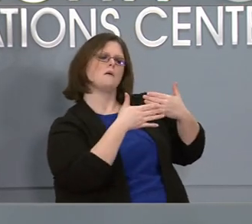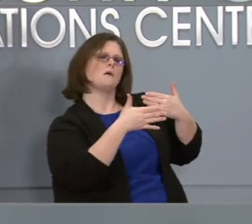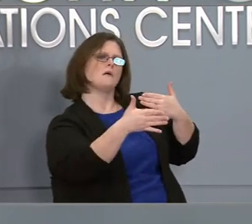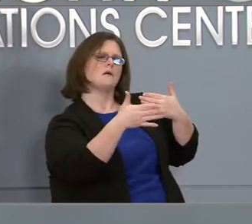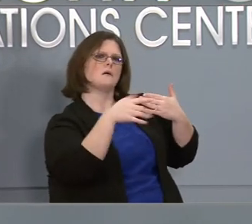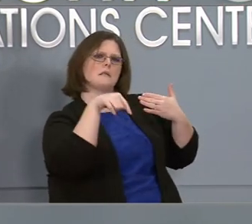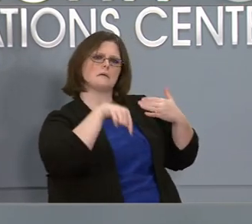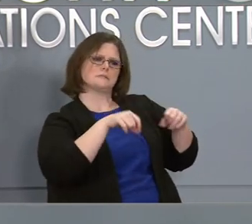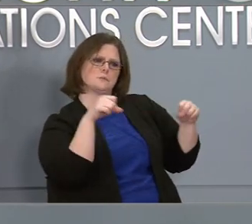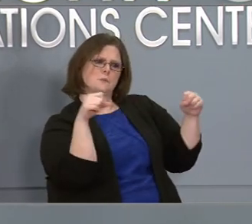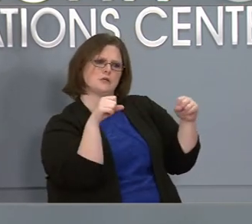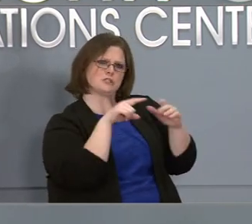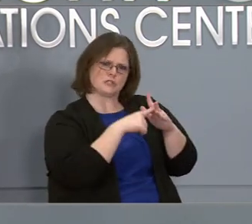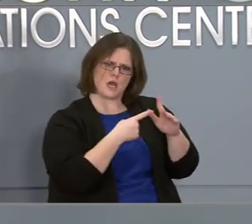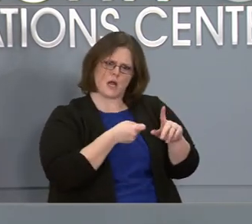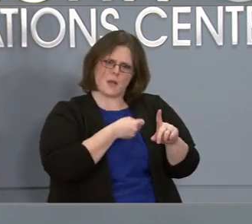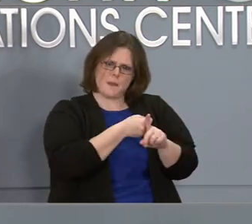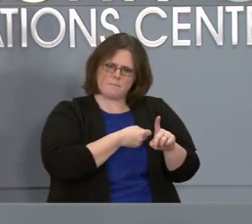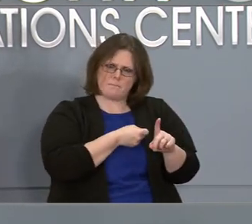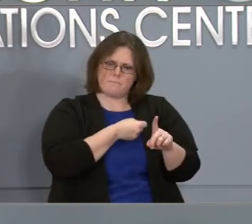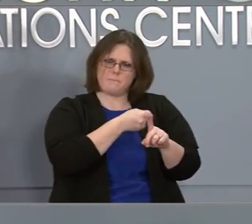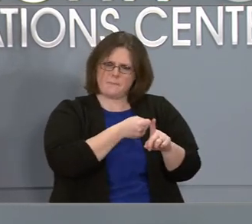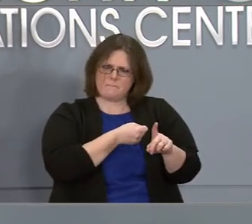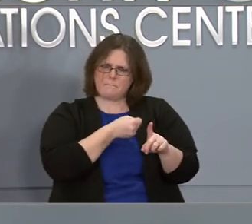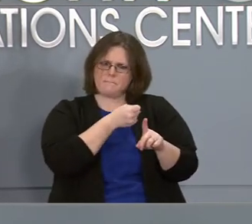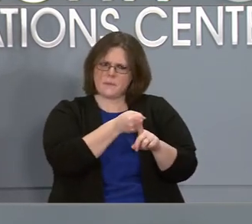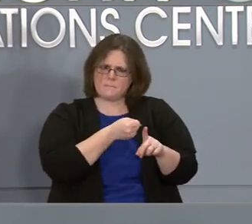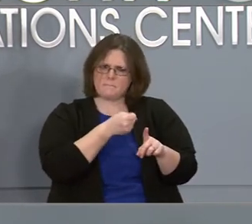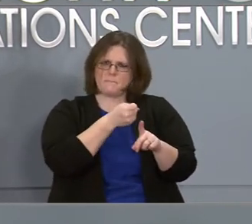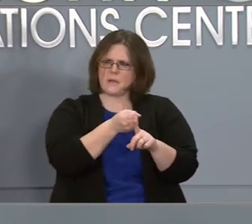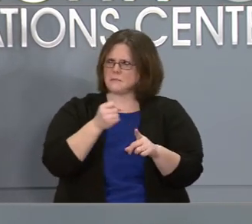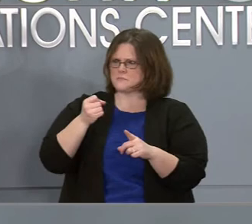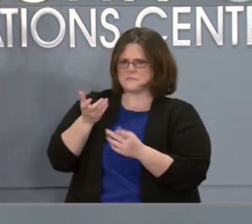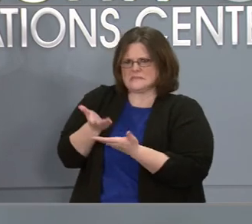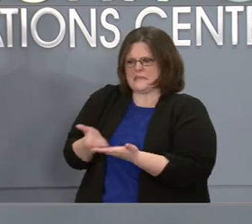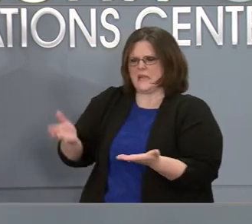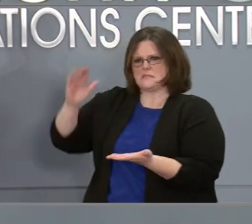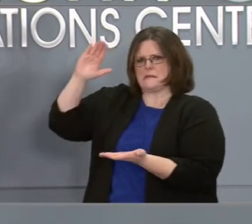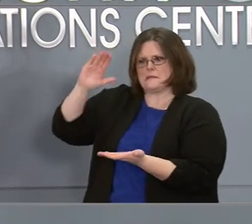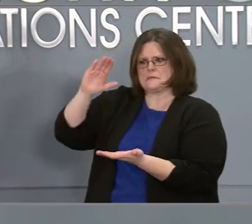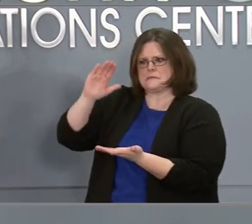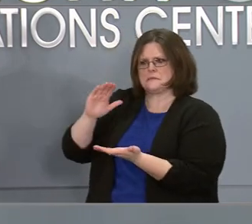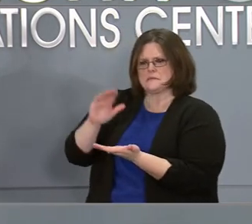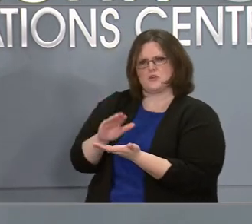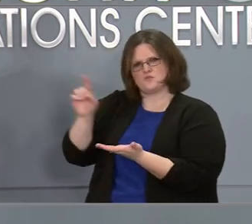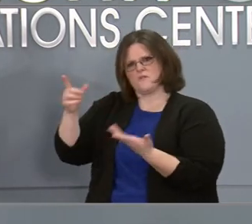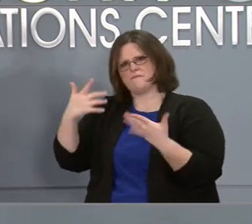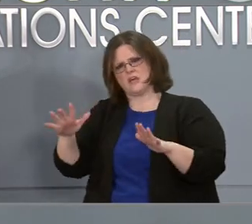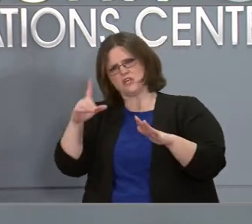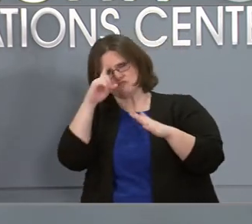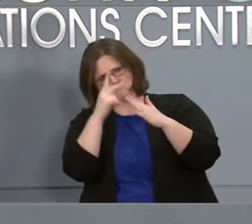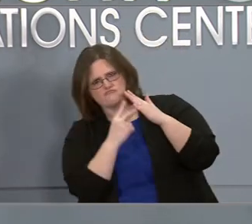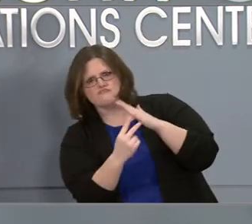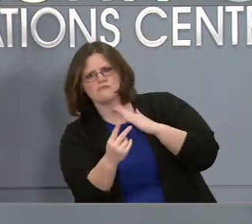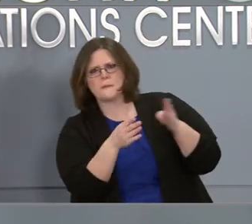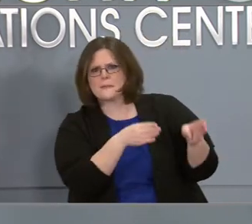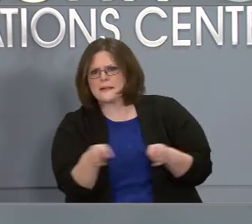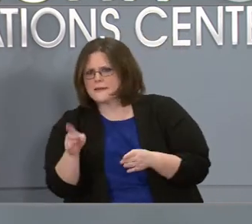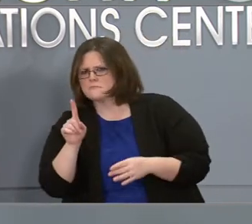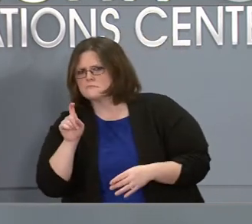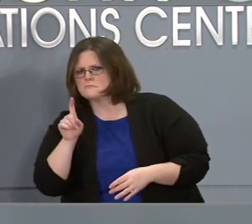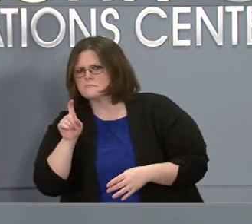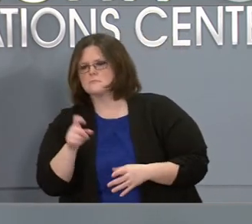this starts to become a weekly or biweekly occurrence? So we want to make sure that we are